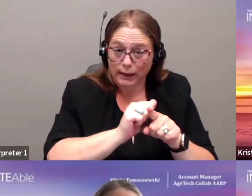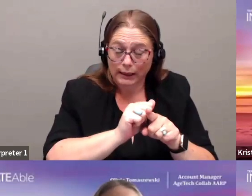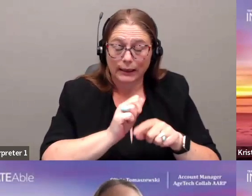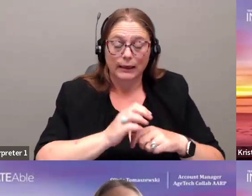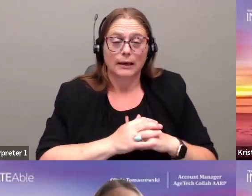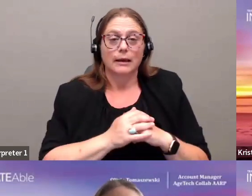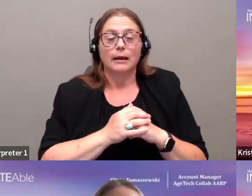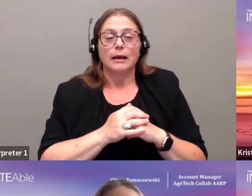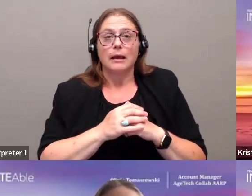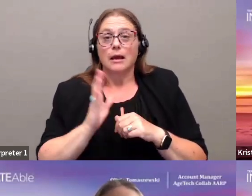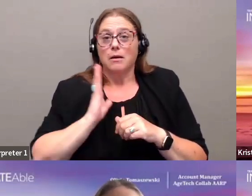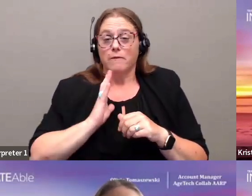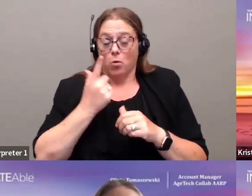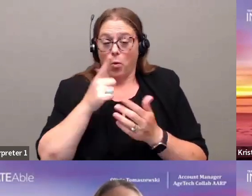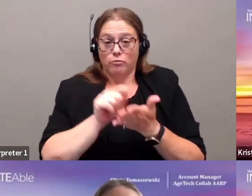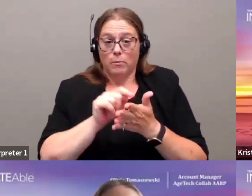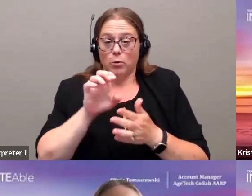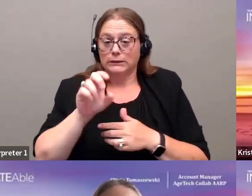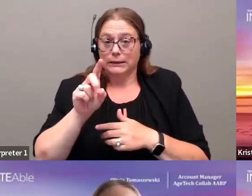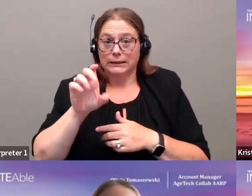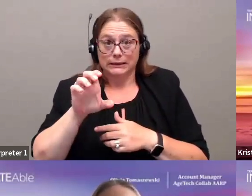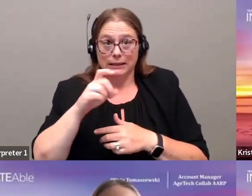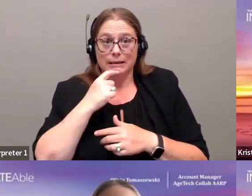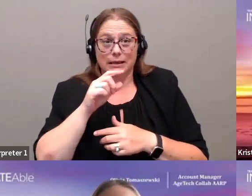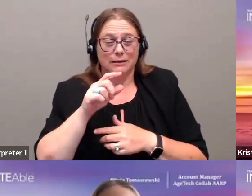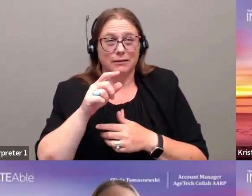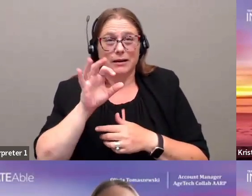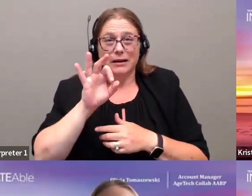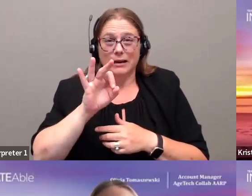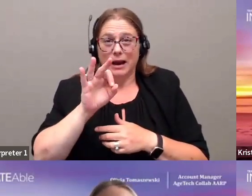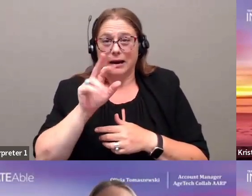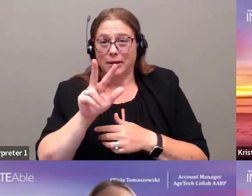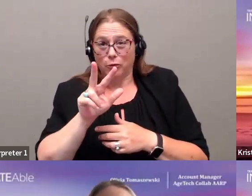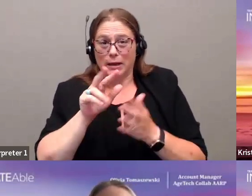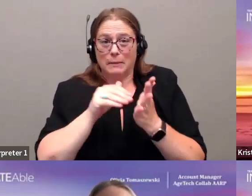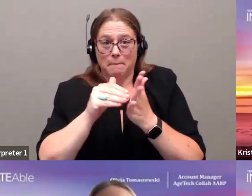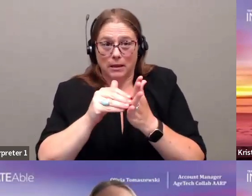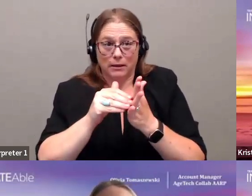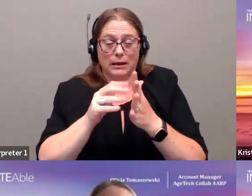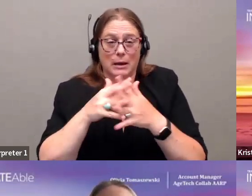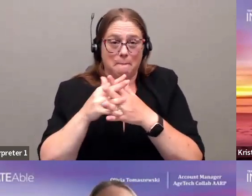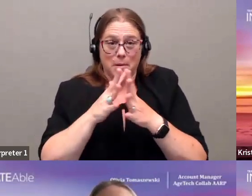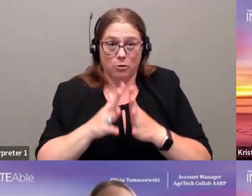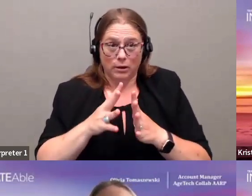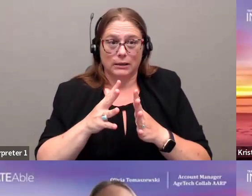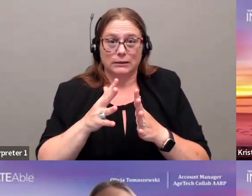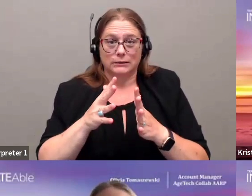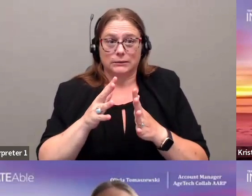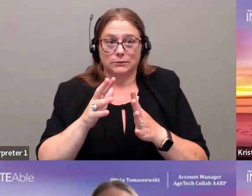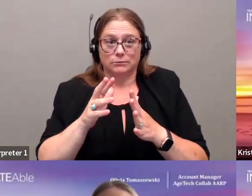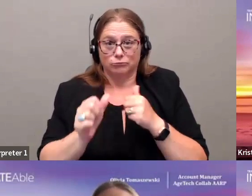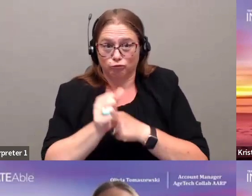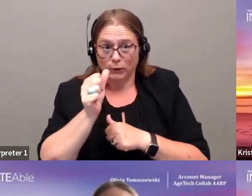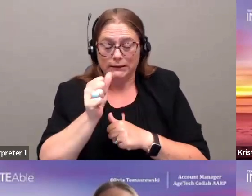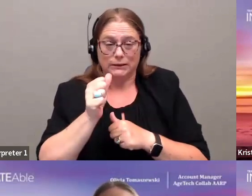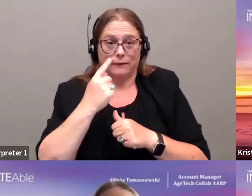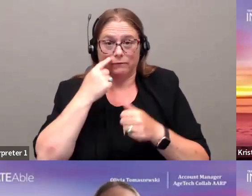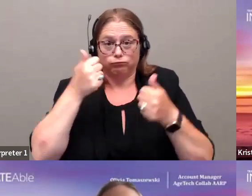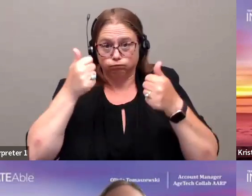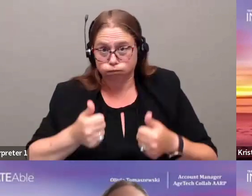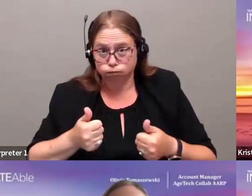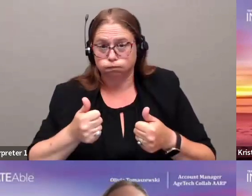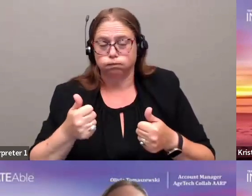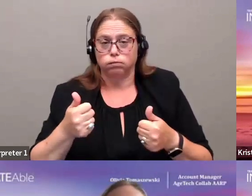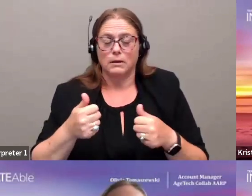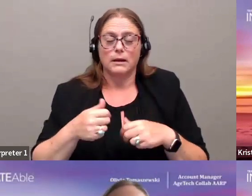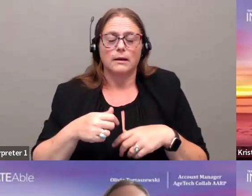out with a report that 93 million Americans are at risk for severe vision loss. And really, our resources aren't there from a person-to-person